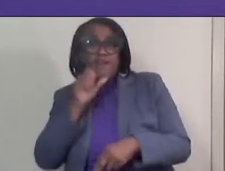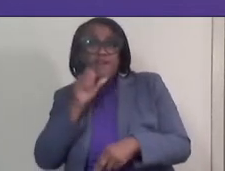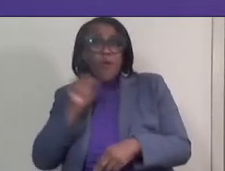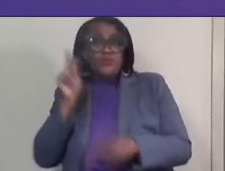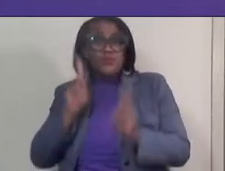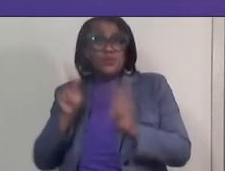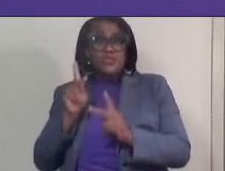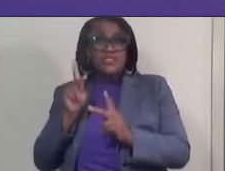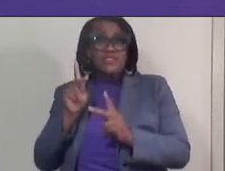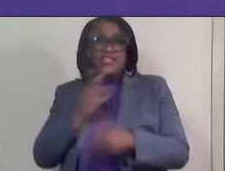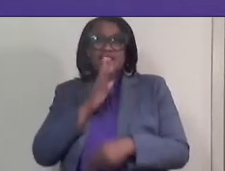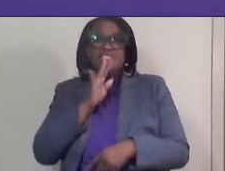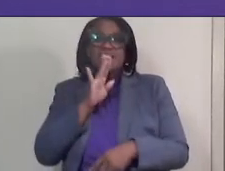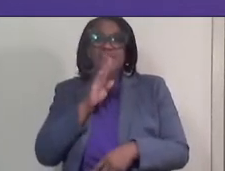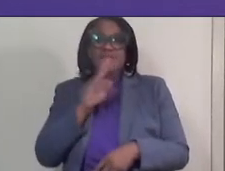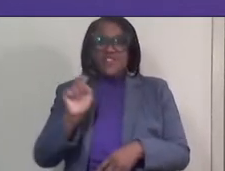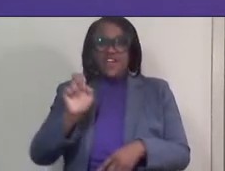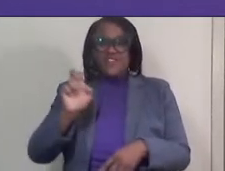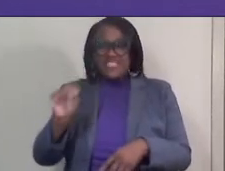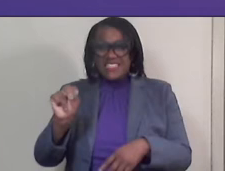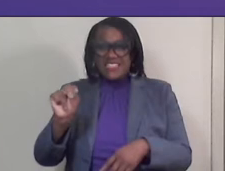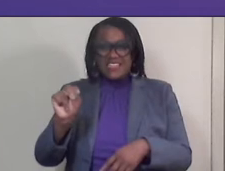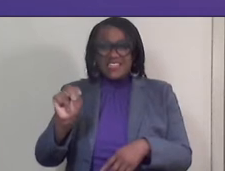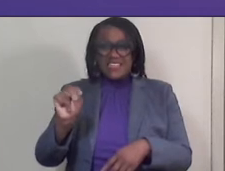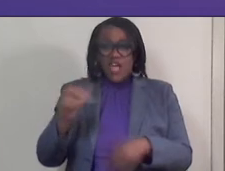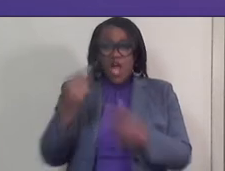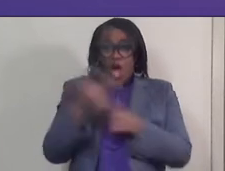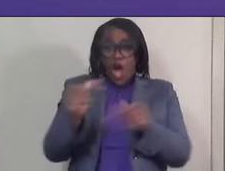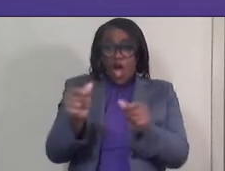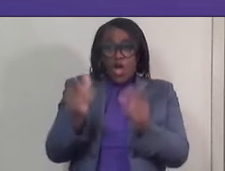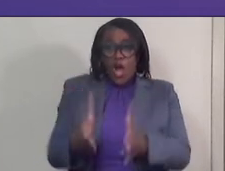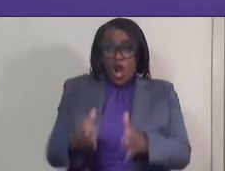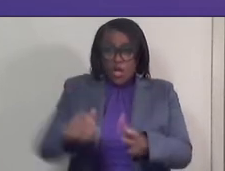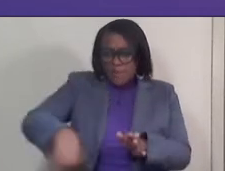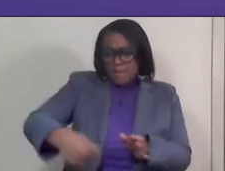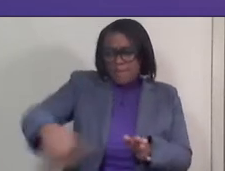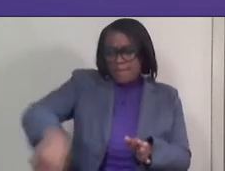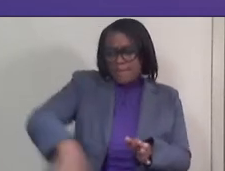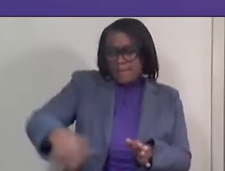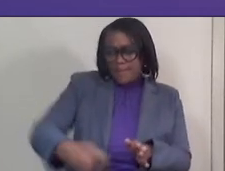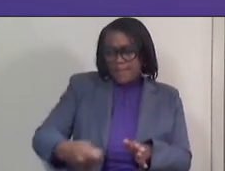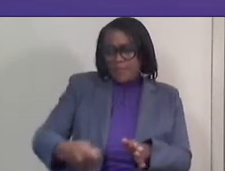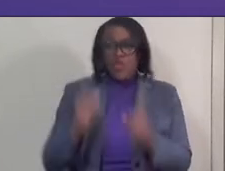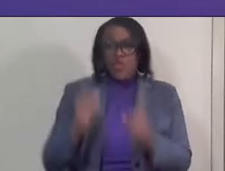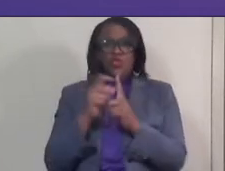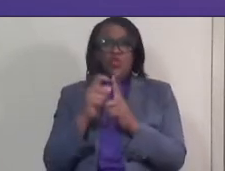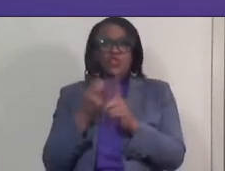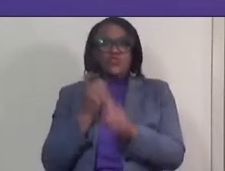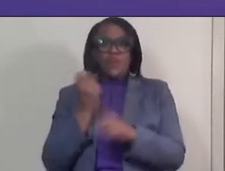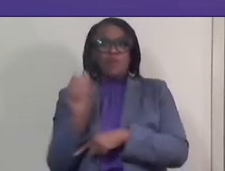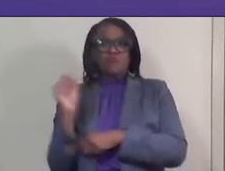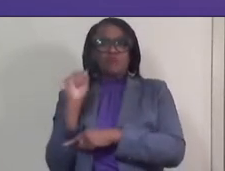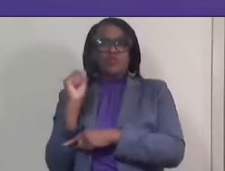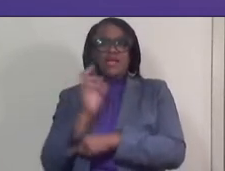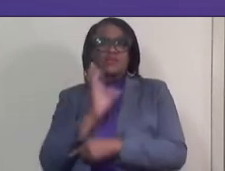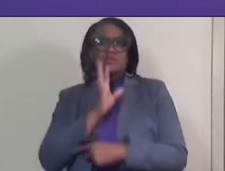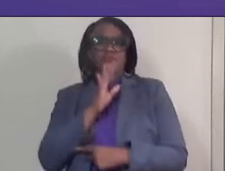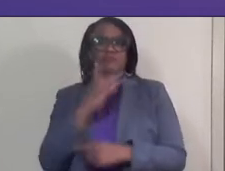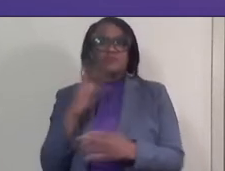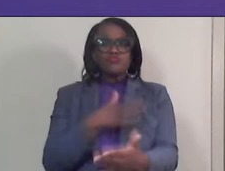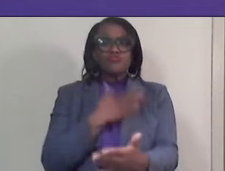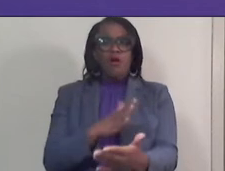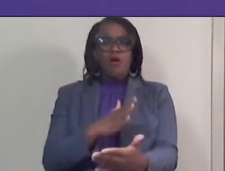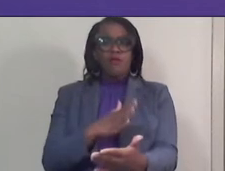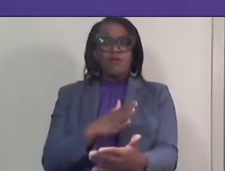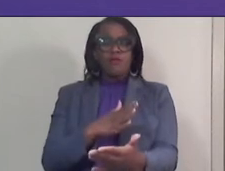the hand tool of a gardener, the lyrics of a protest song. So within any of these